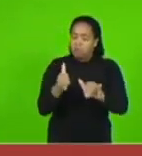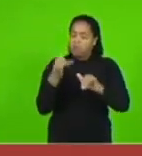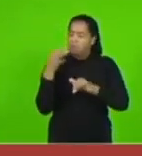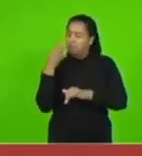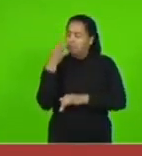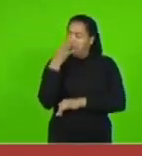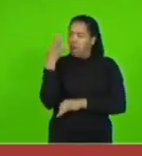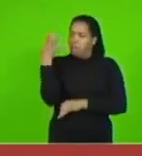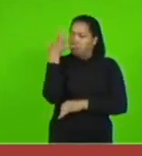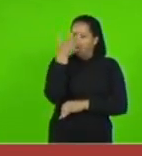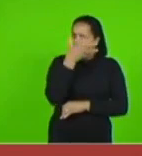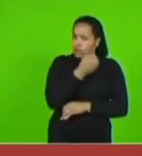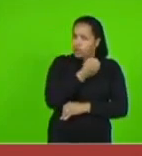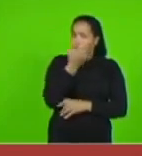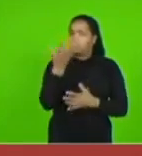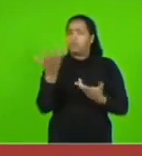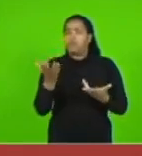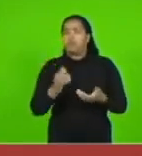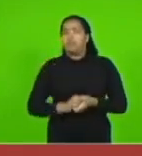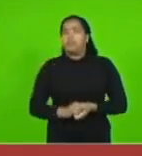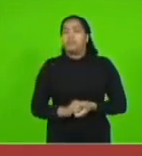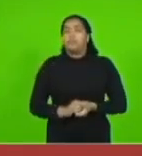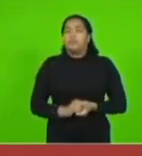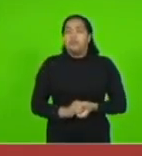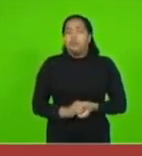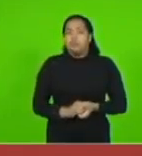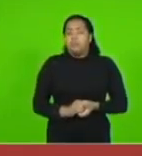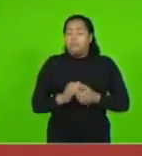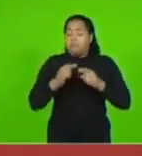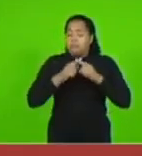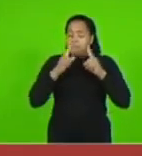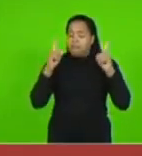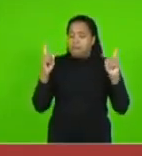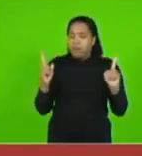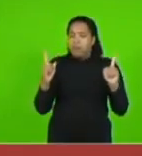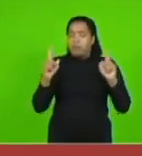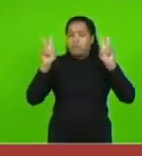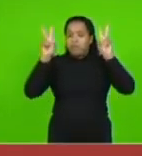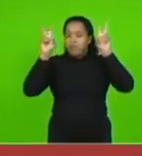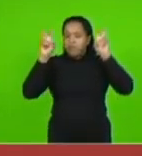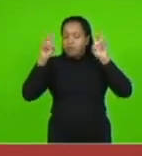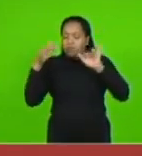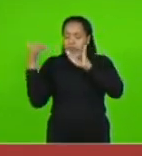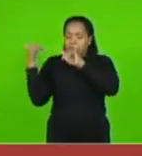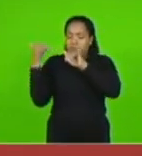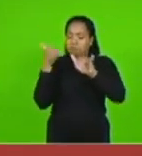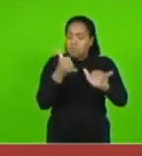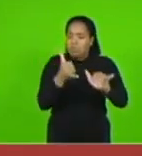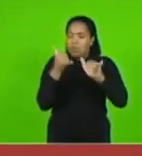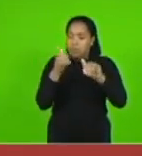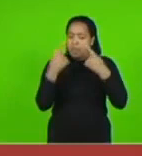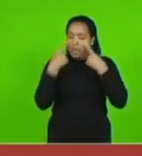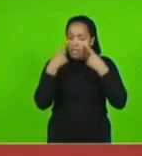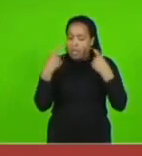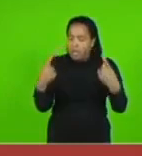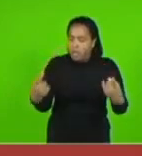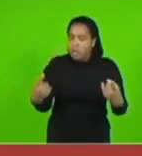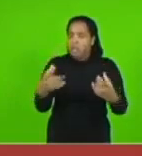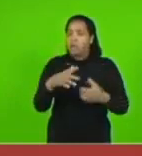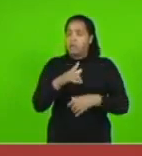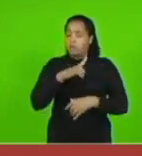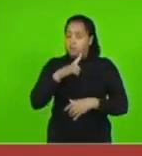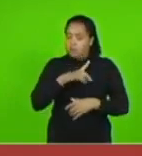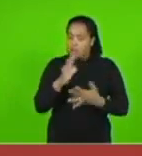who is very interested in the topics of trumpets, and they thought it was very beautiful and intriguing. And